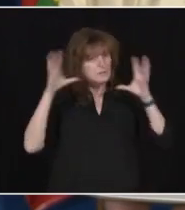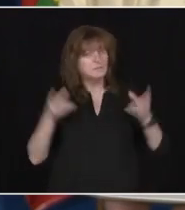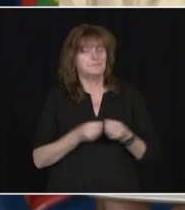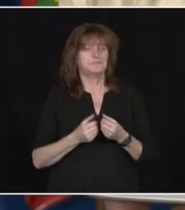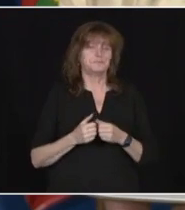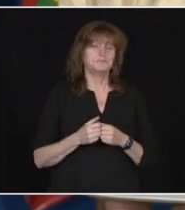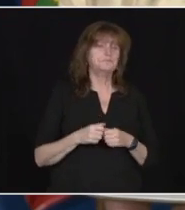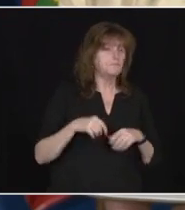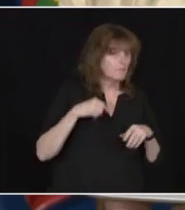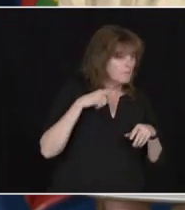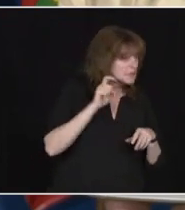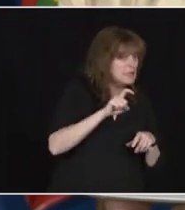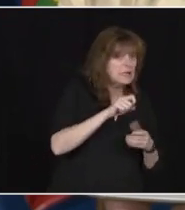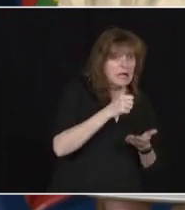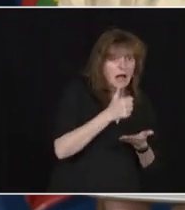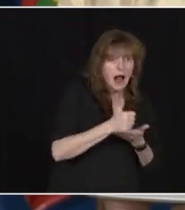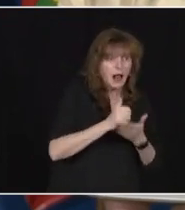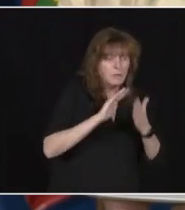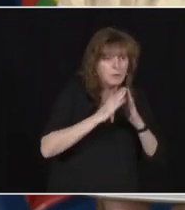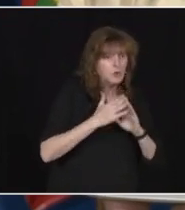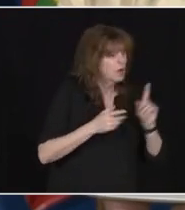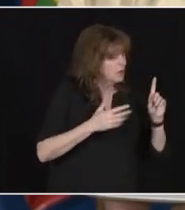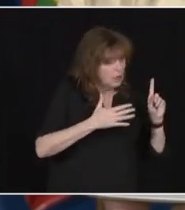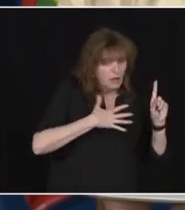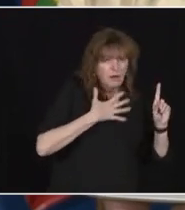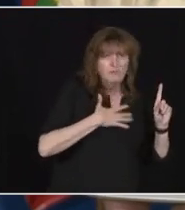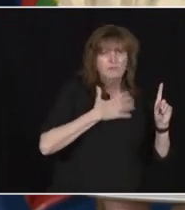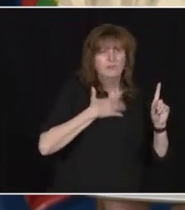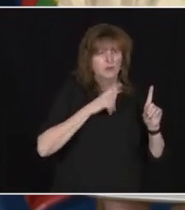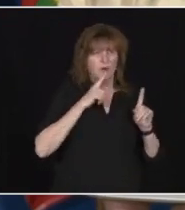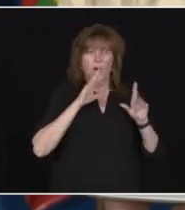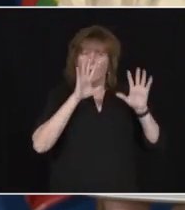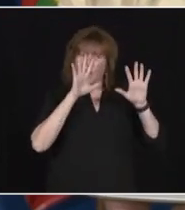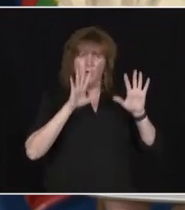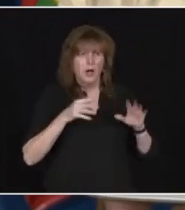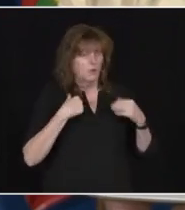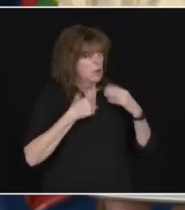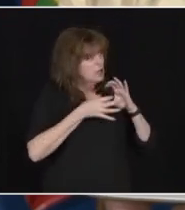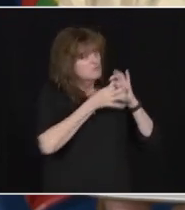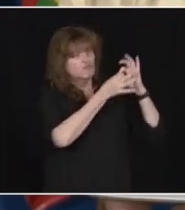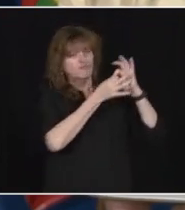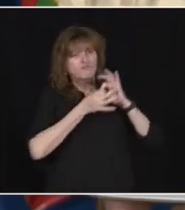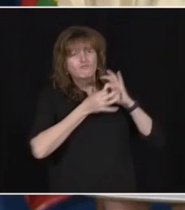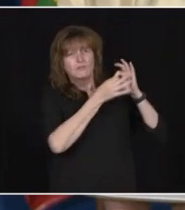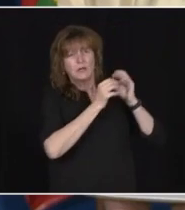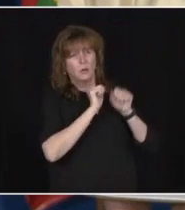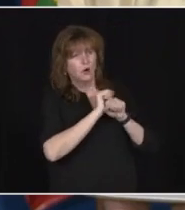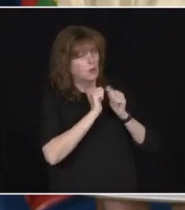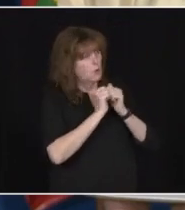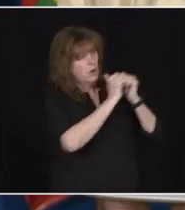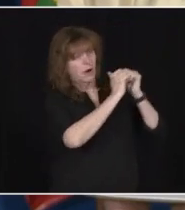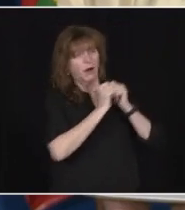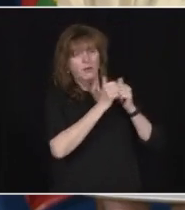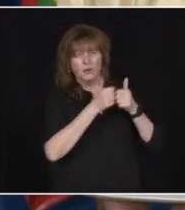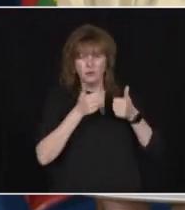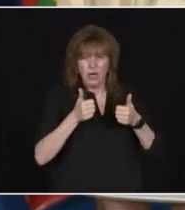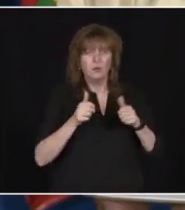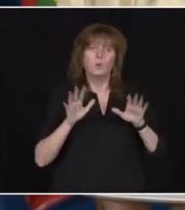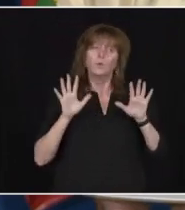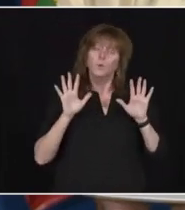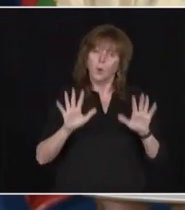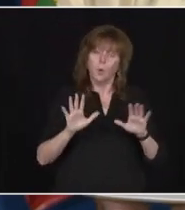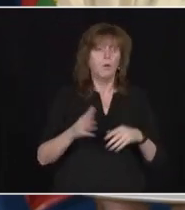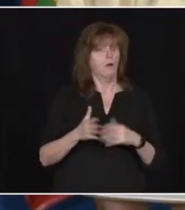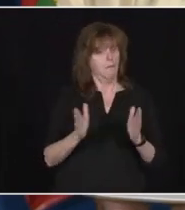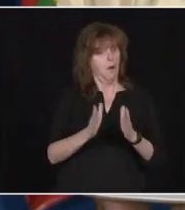I help you? So they're incredible, and we have a great working relationship. So the small businesses,